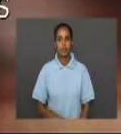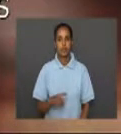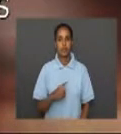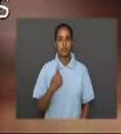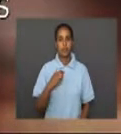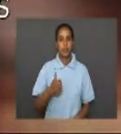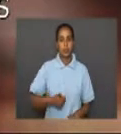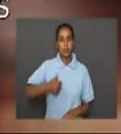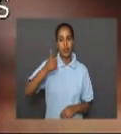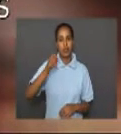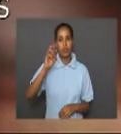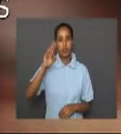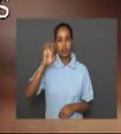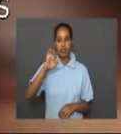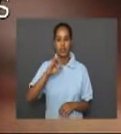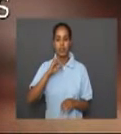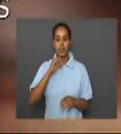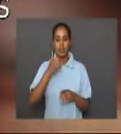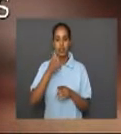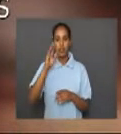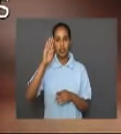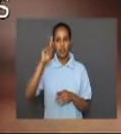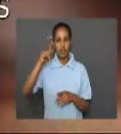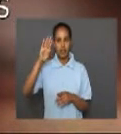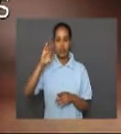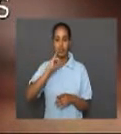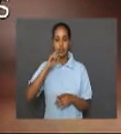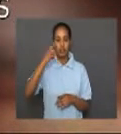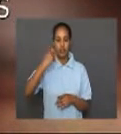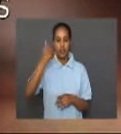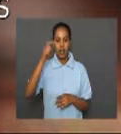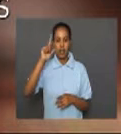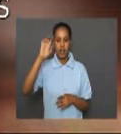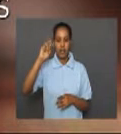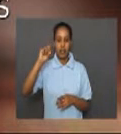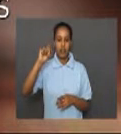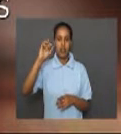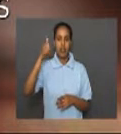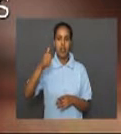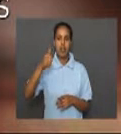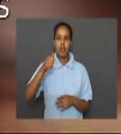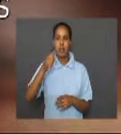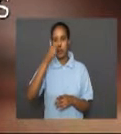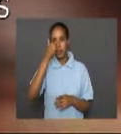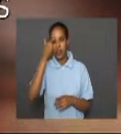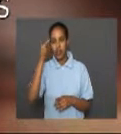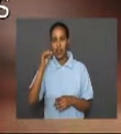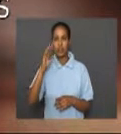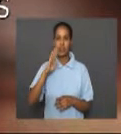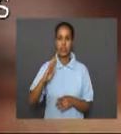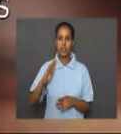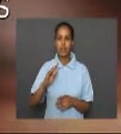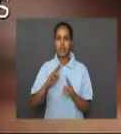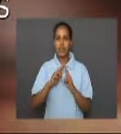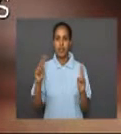Tin is mainly used for electroplating steel, to make tin plate, and